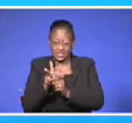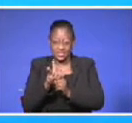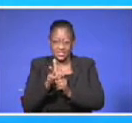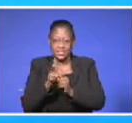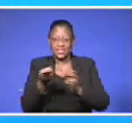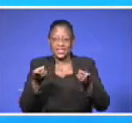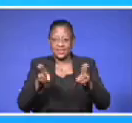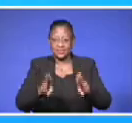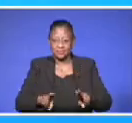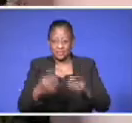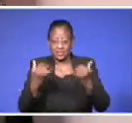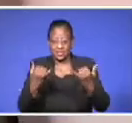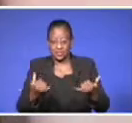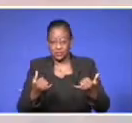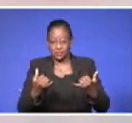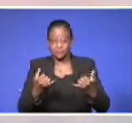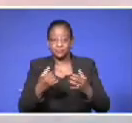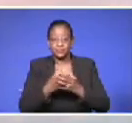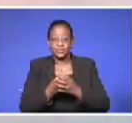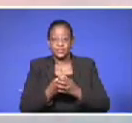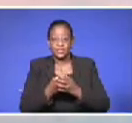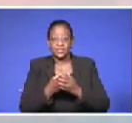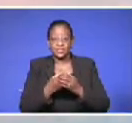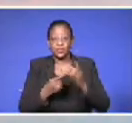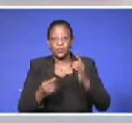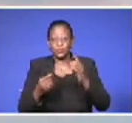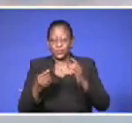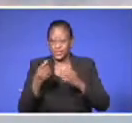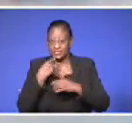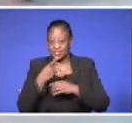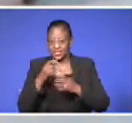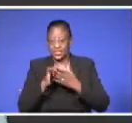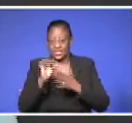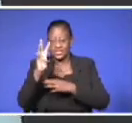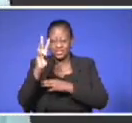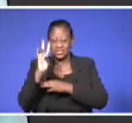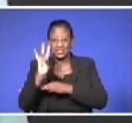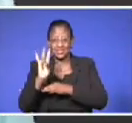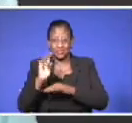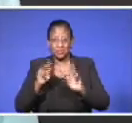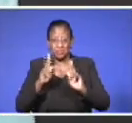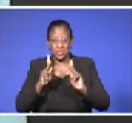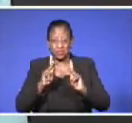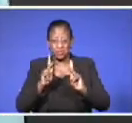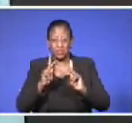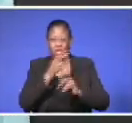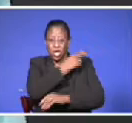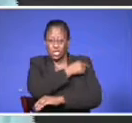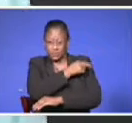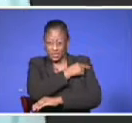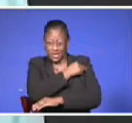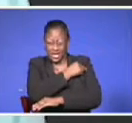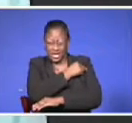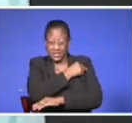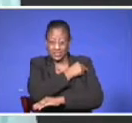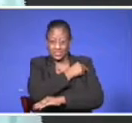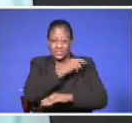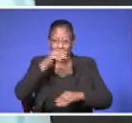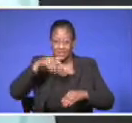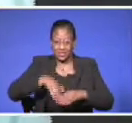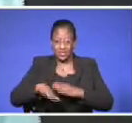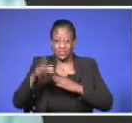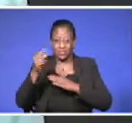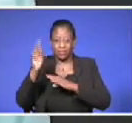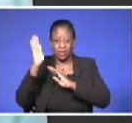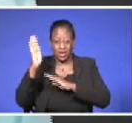as outbreaks are continuing. Up to Tuesday, 67 people were hospitalized in the Bahamas. CNN reports that an analysis